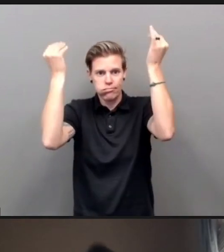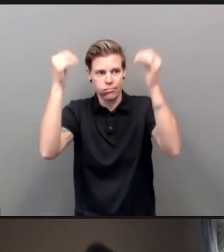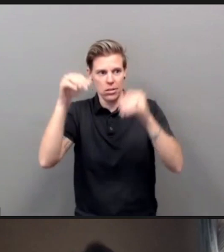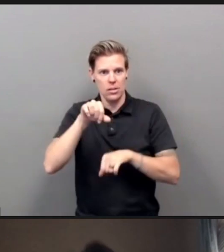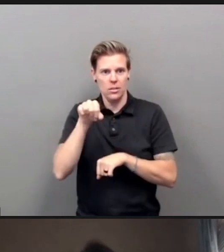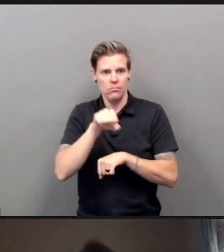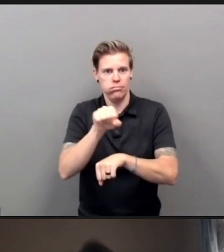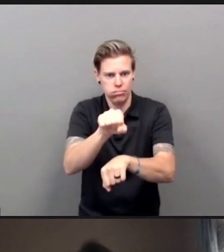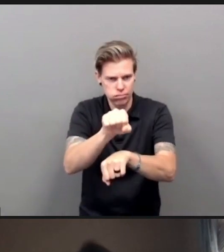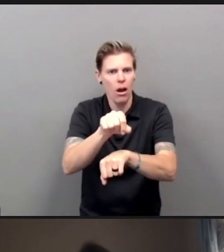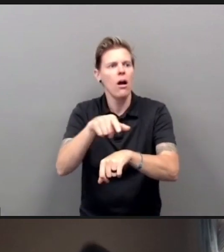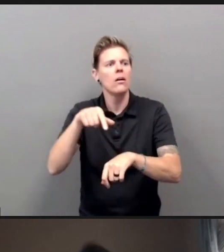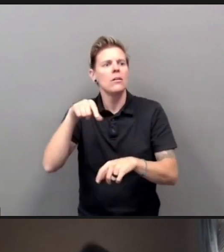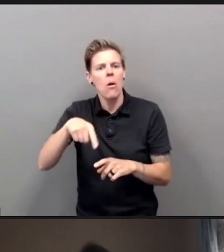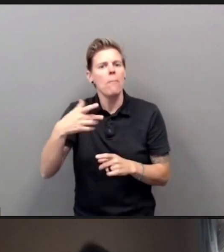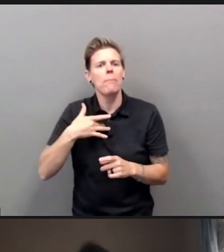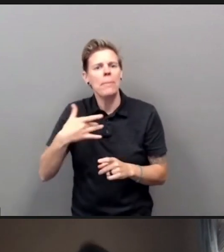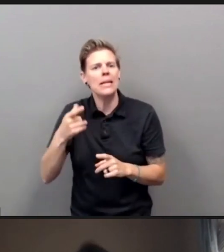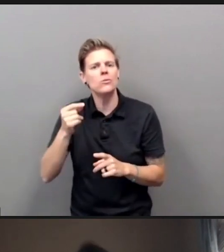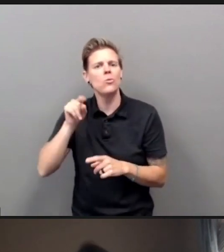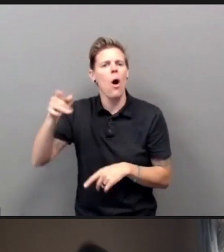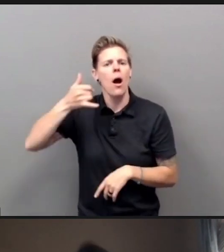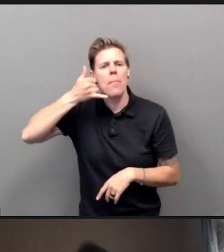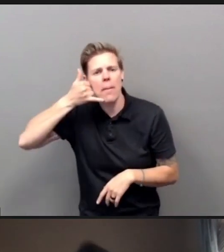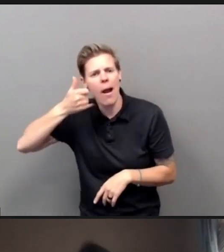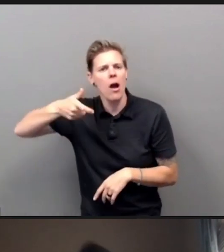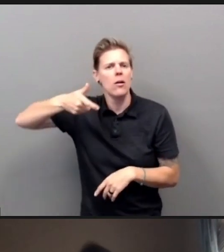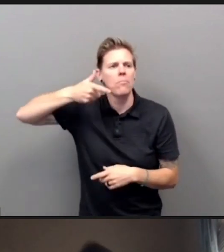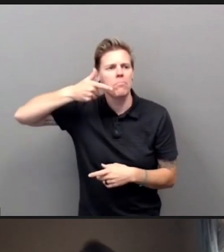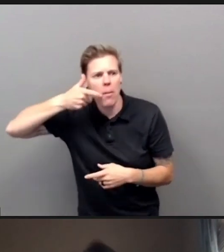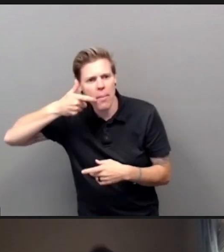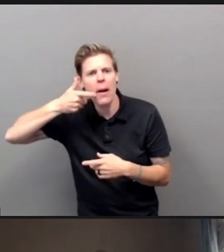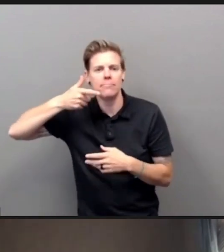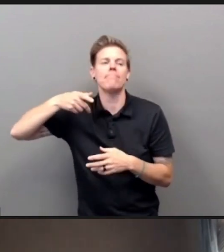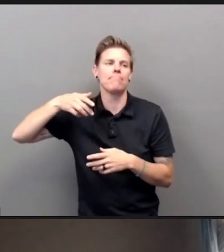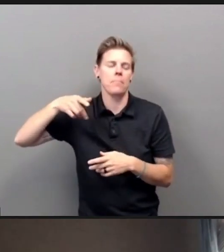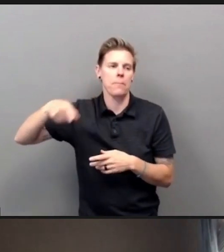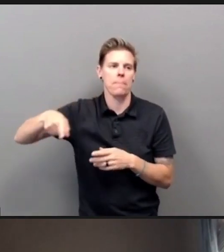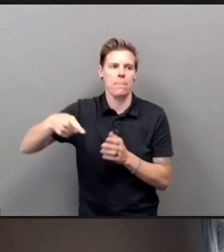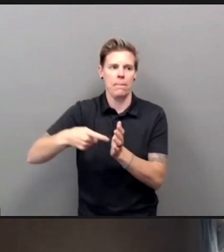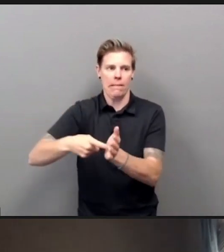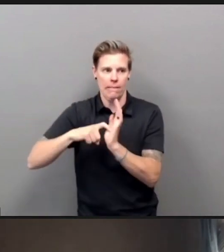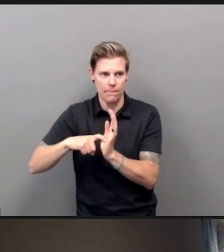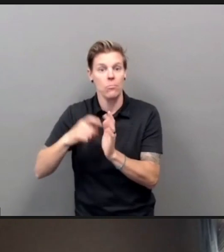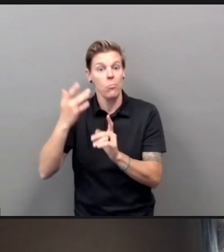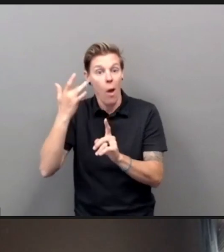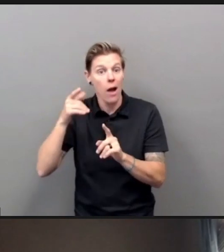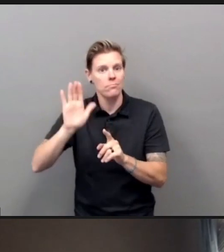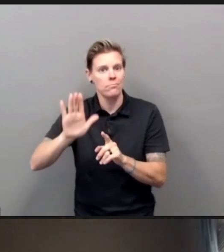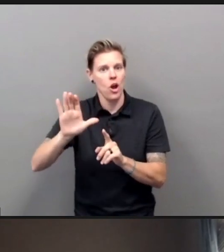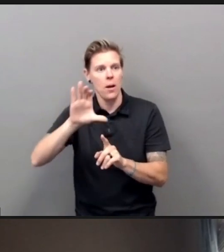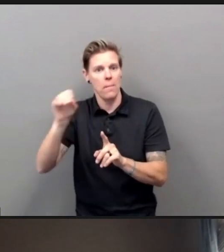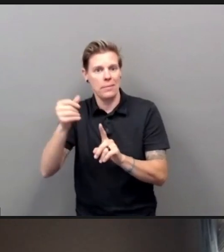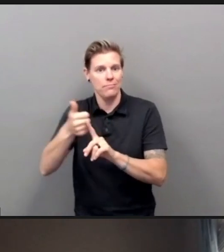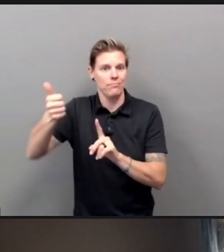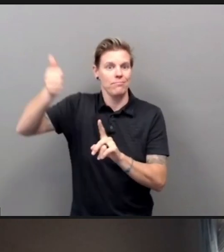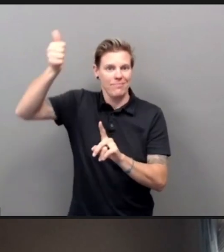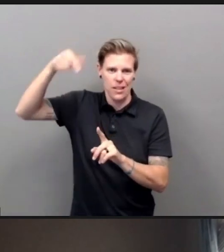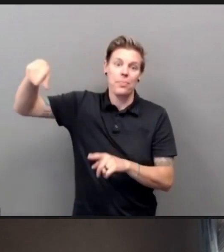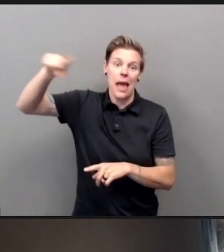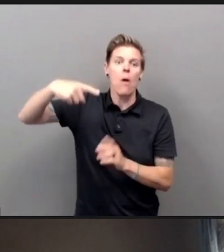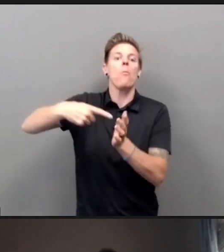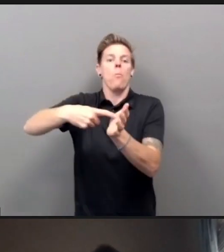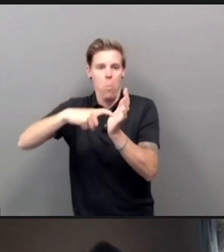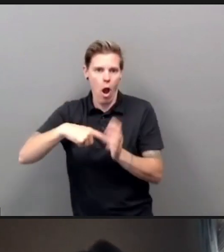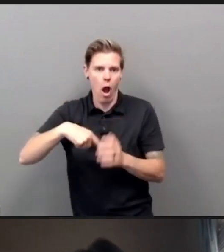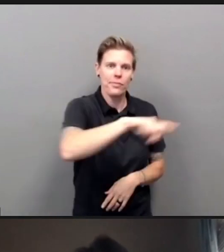required to be vaccinated by their parent organization. It was interesting because we started in our